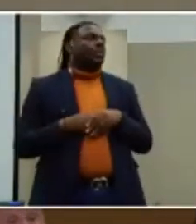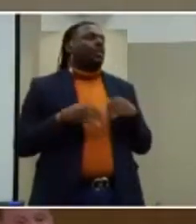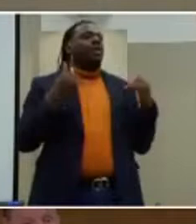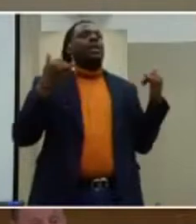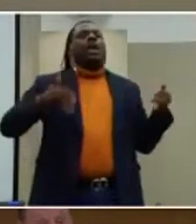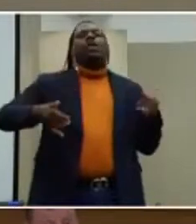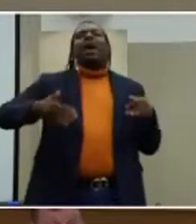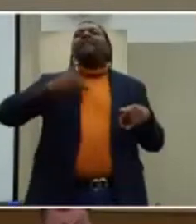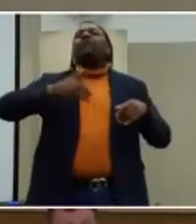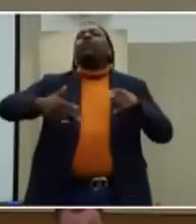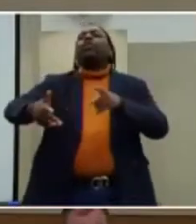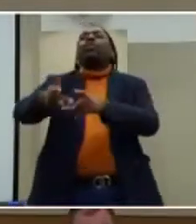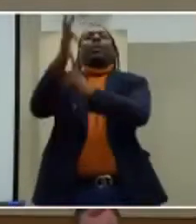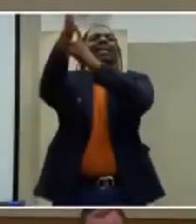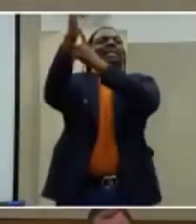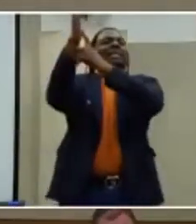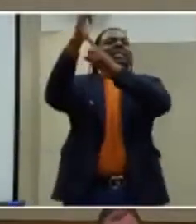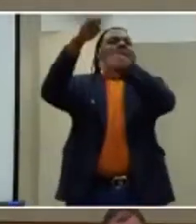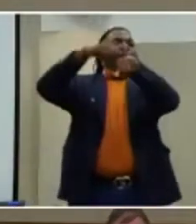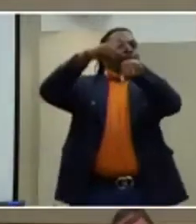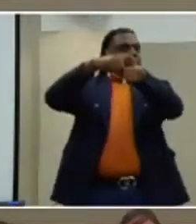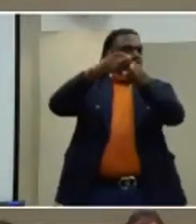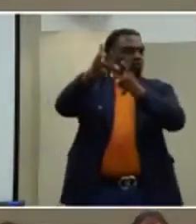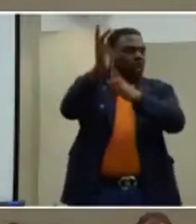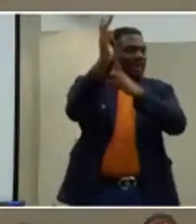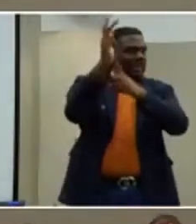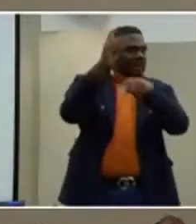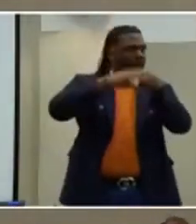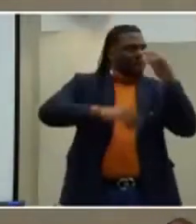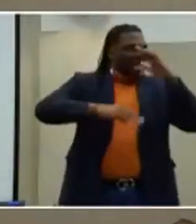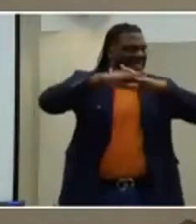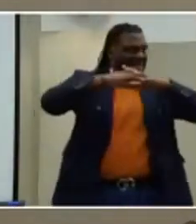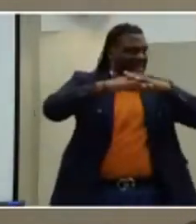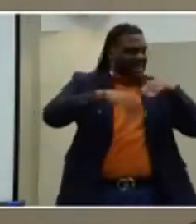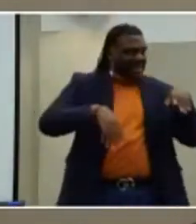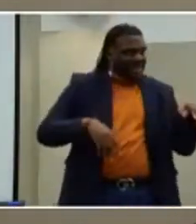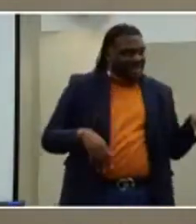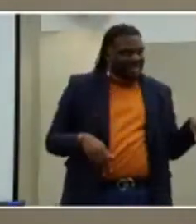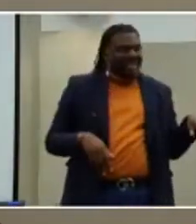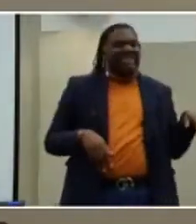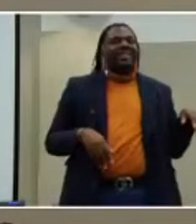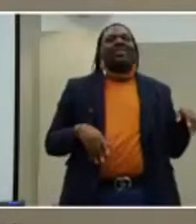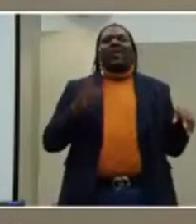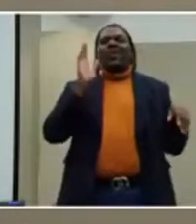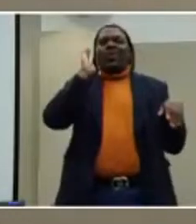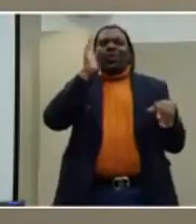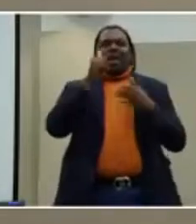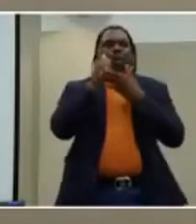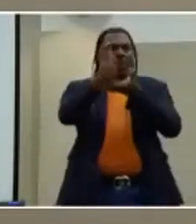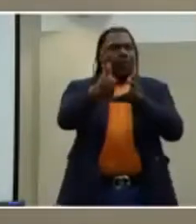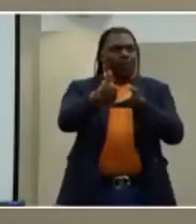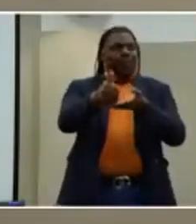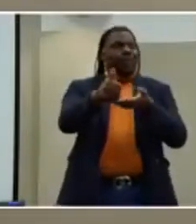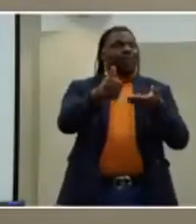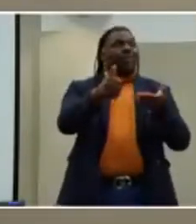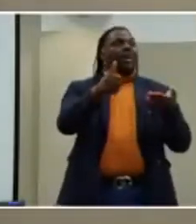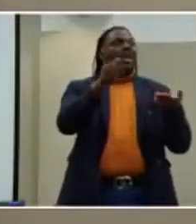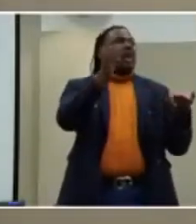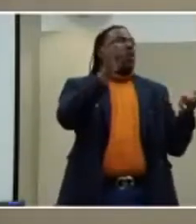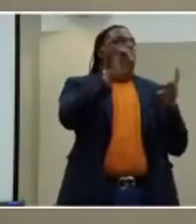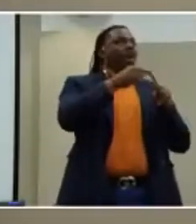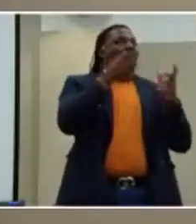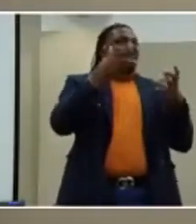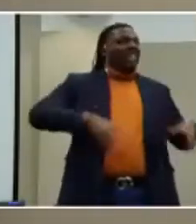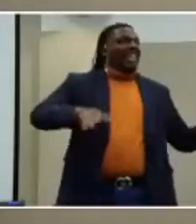will have 3 minutes. Please hold your 3 minutes. We'll actually help you do that. And once we've heard from